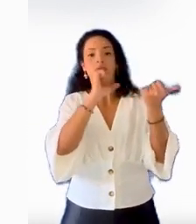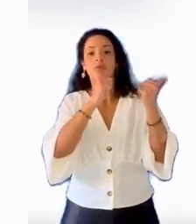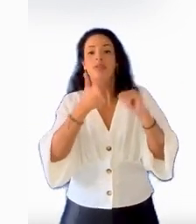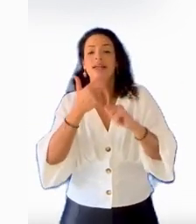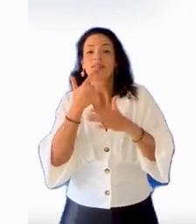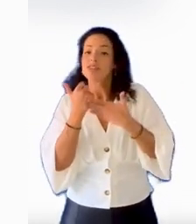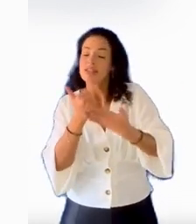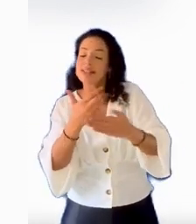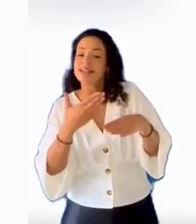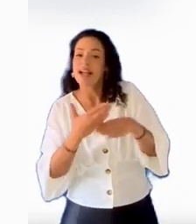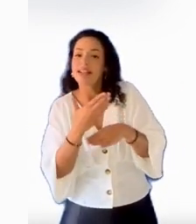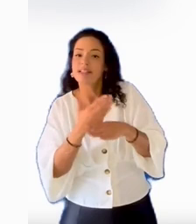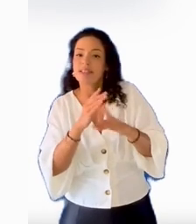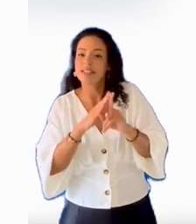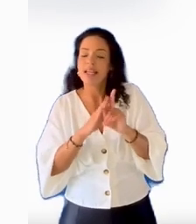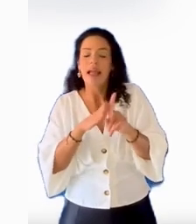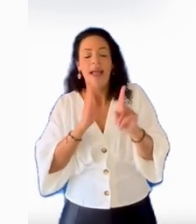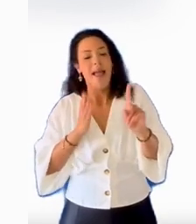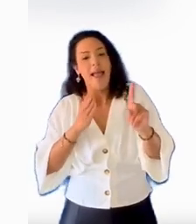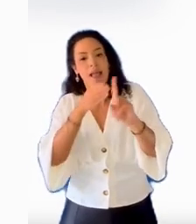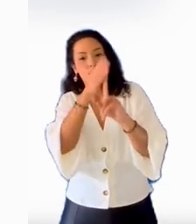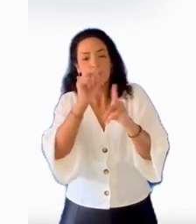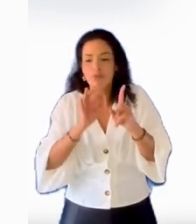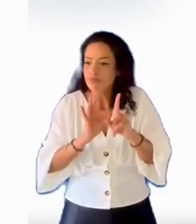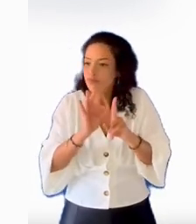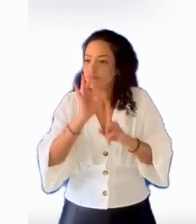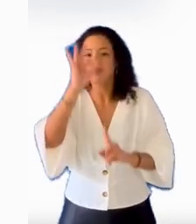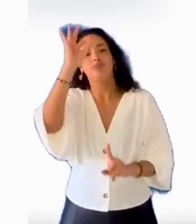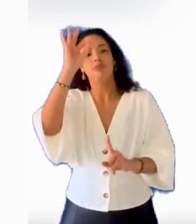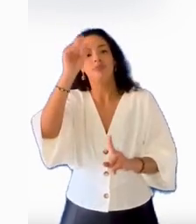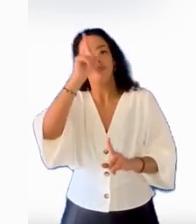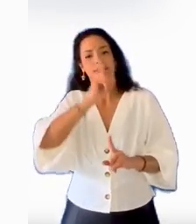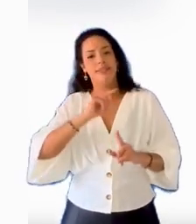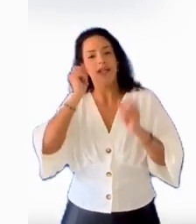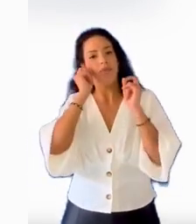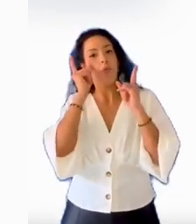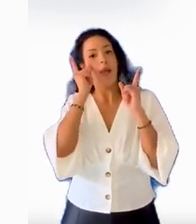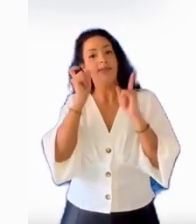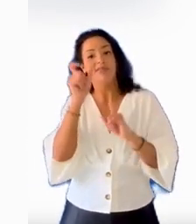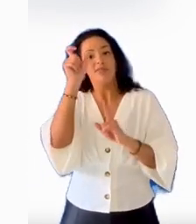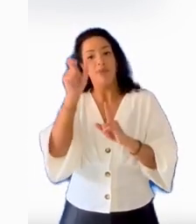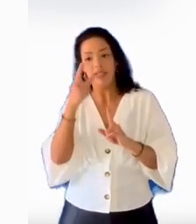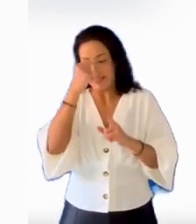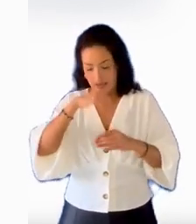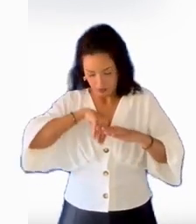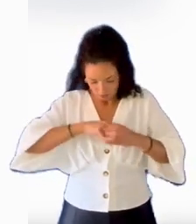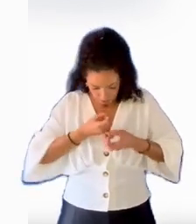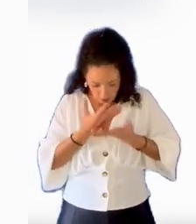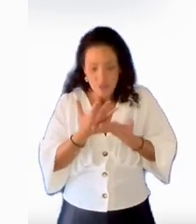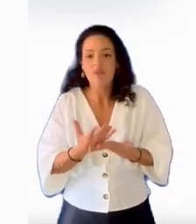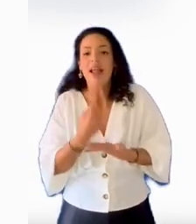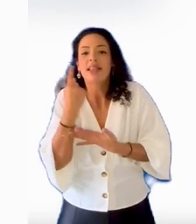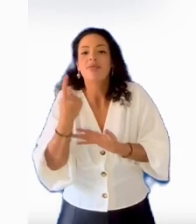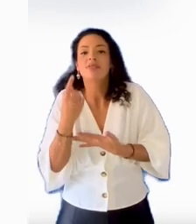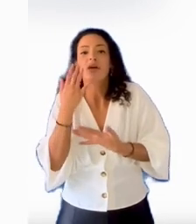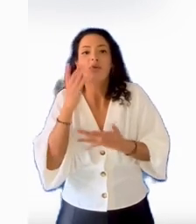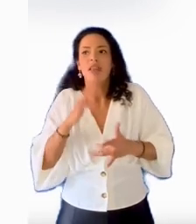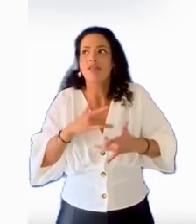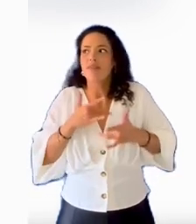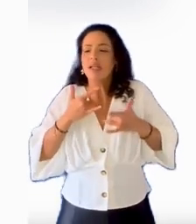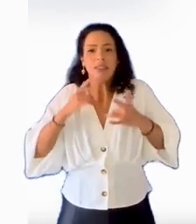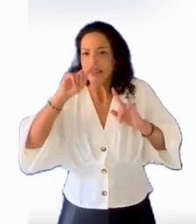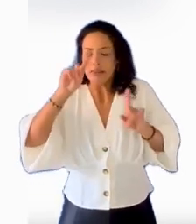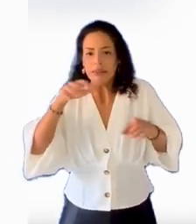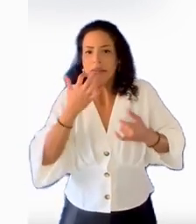activity aims to increase self-awareness so that someone may be able to recognise and convey for themselves when they may be in danger of stepping outside of the